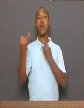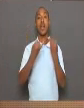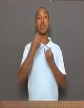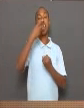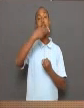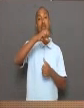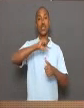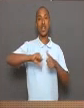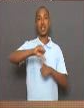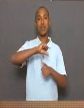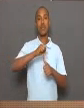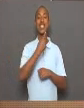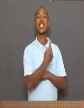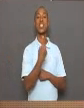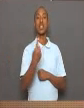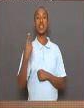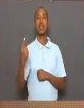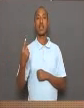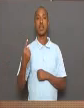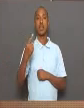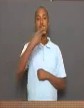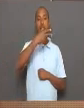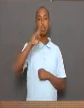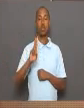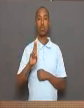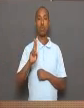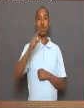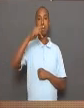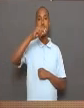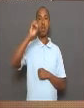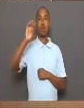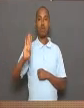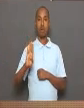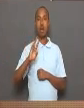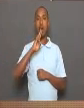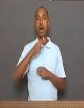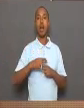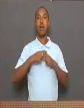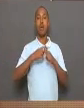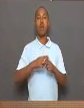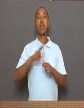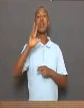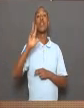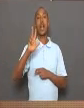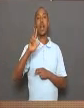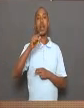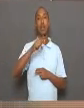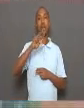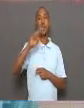hydrogen atoms, such as phosphoric acid, are called triprotic